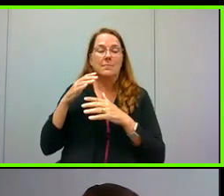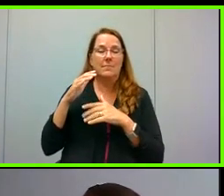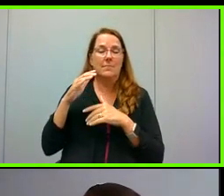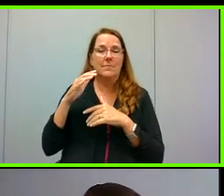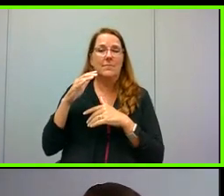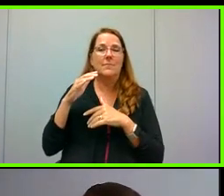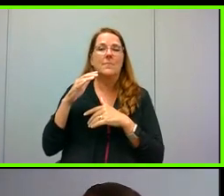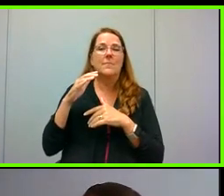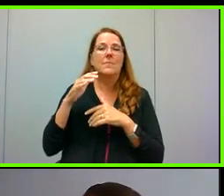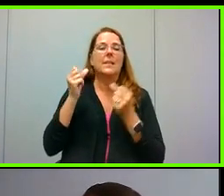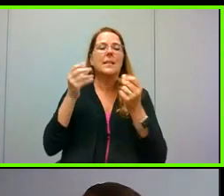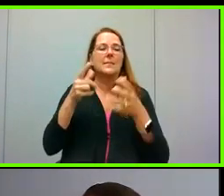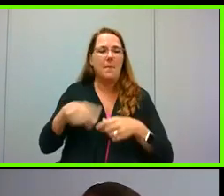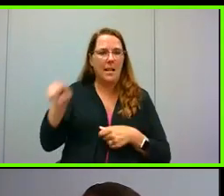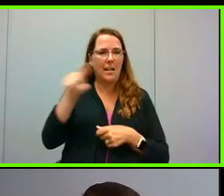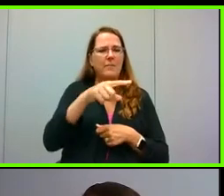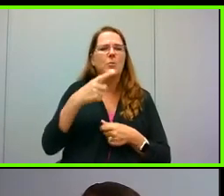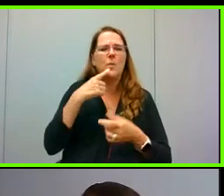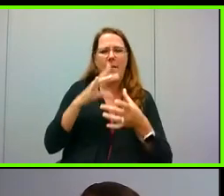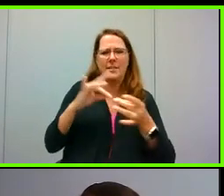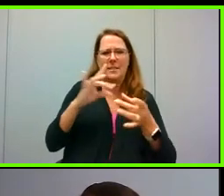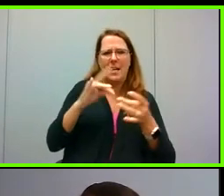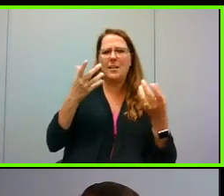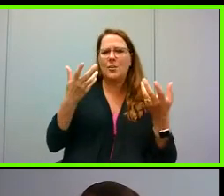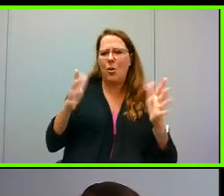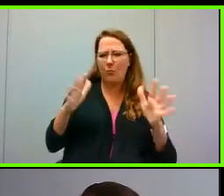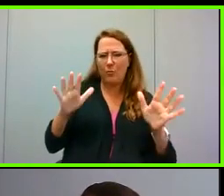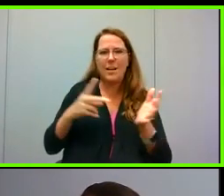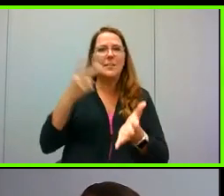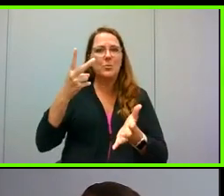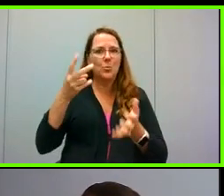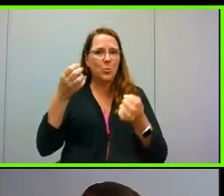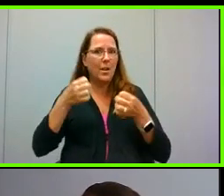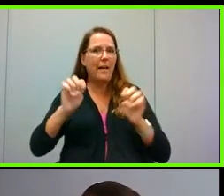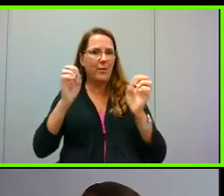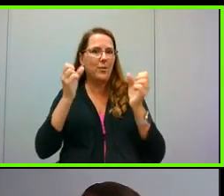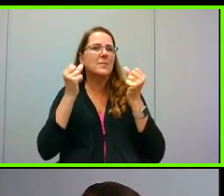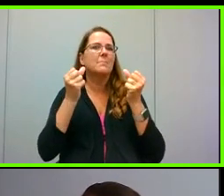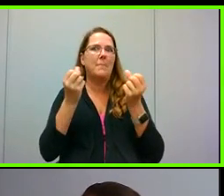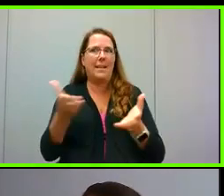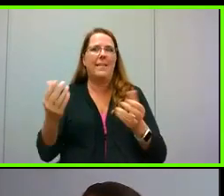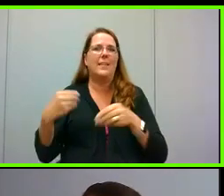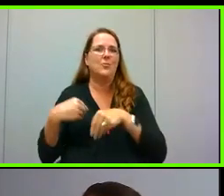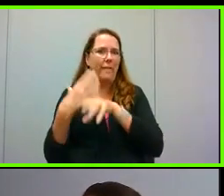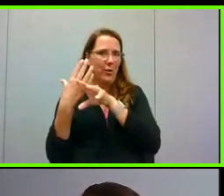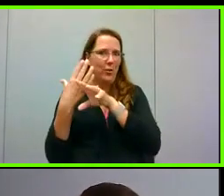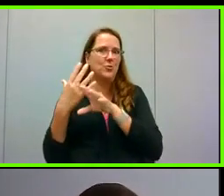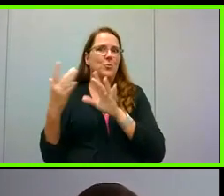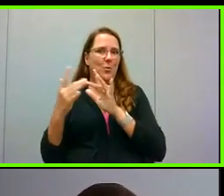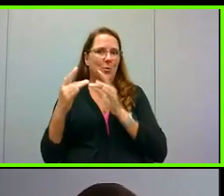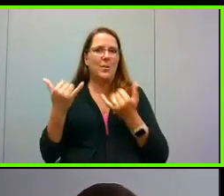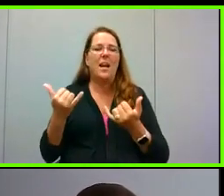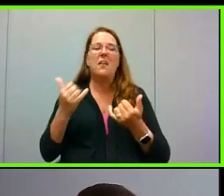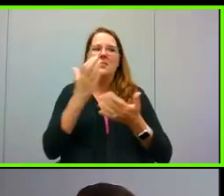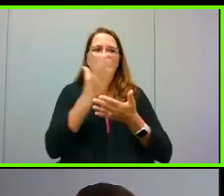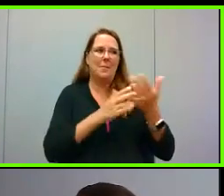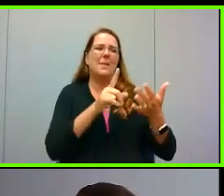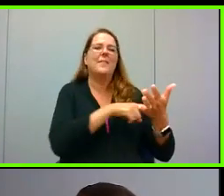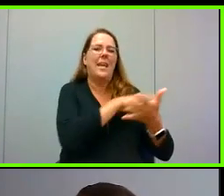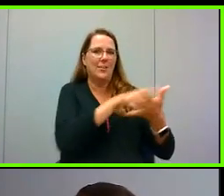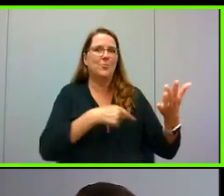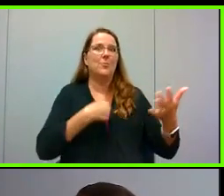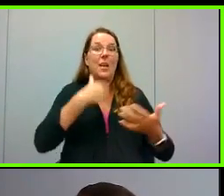as many of you have stated already with your own efforts, a lot of things have been moved virtually, and some things have been canceled. I know for me, I was